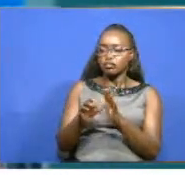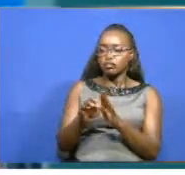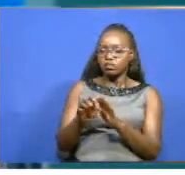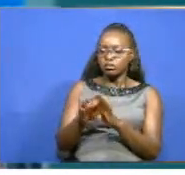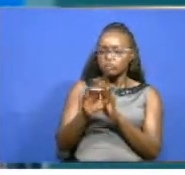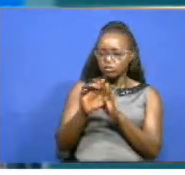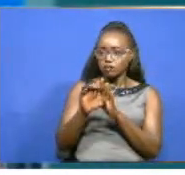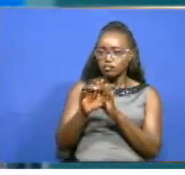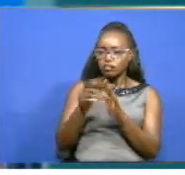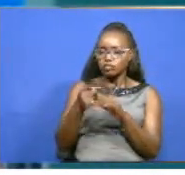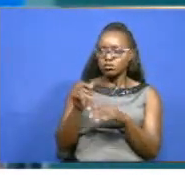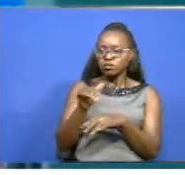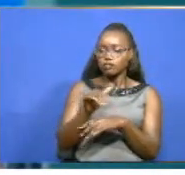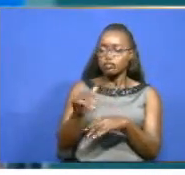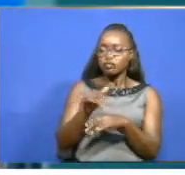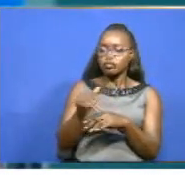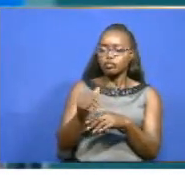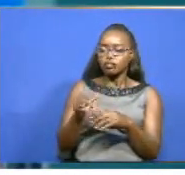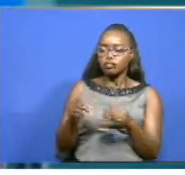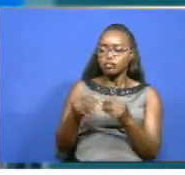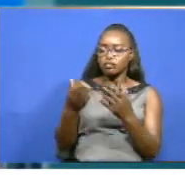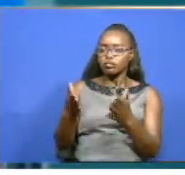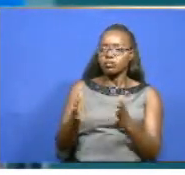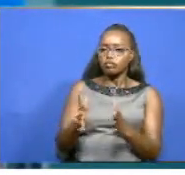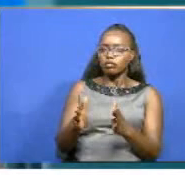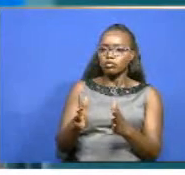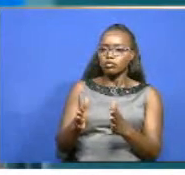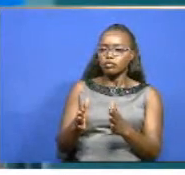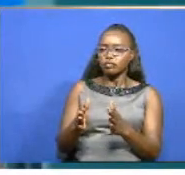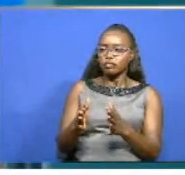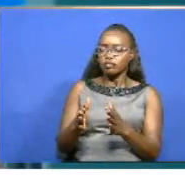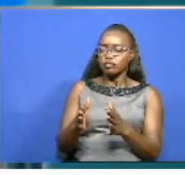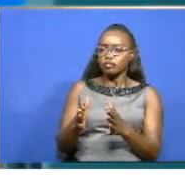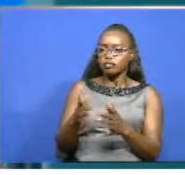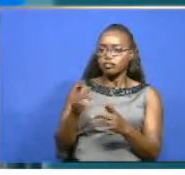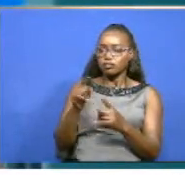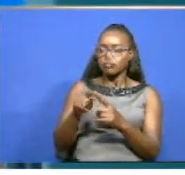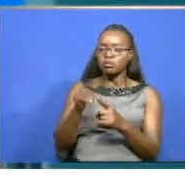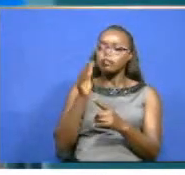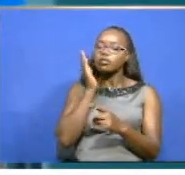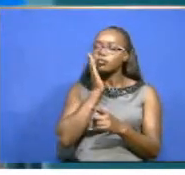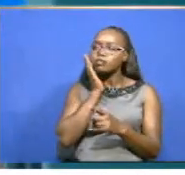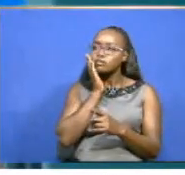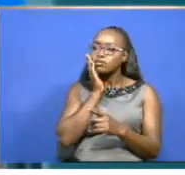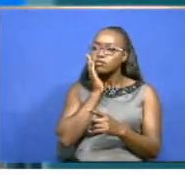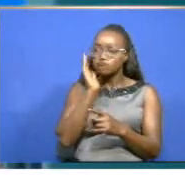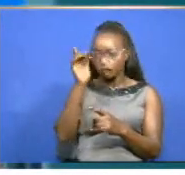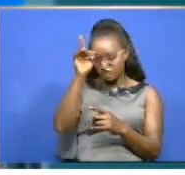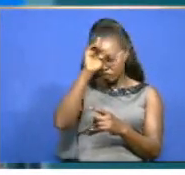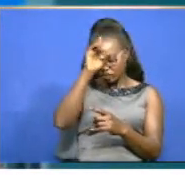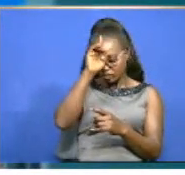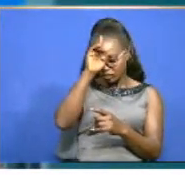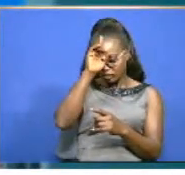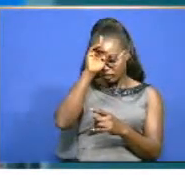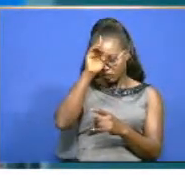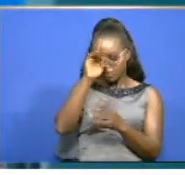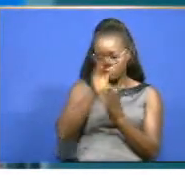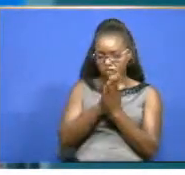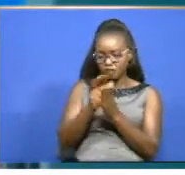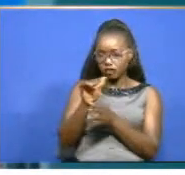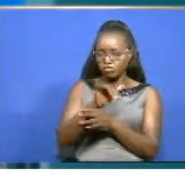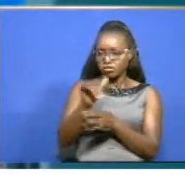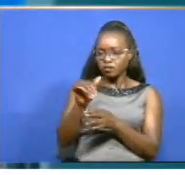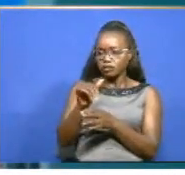from those providing to the machinane, to the grassroots, to the mothers and villagers in the village level, and those that